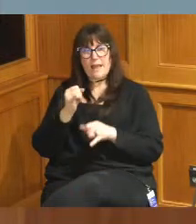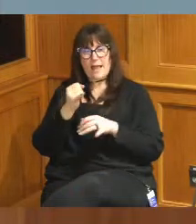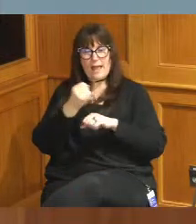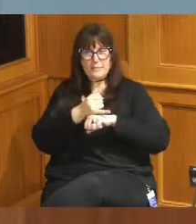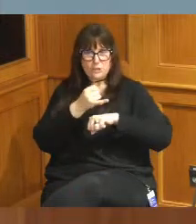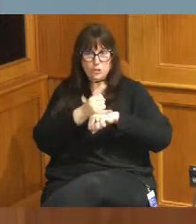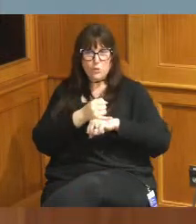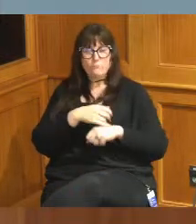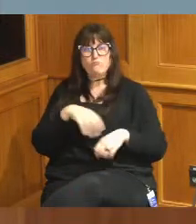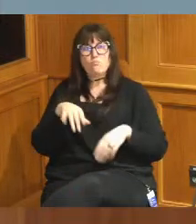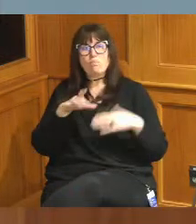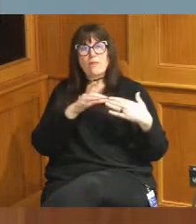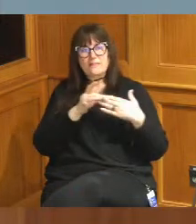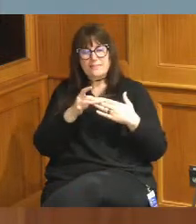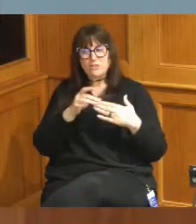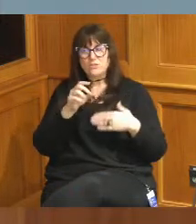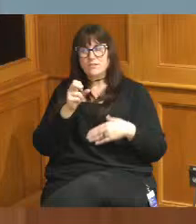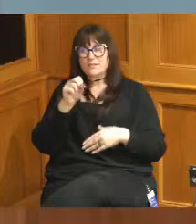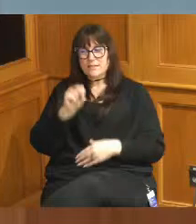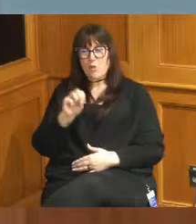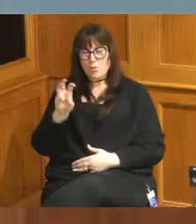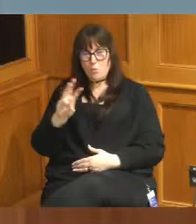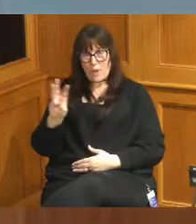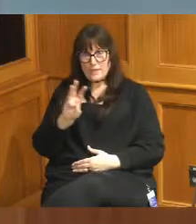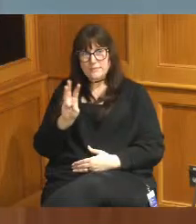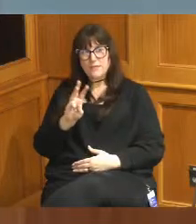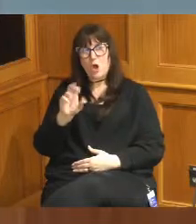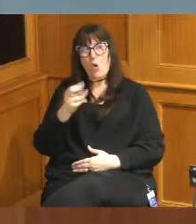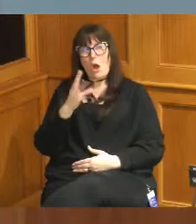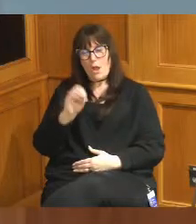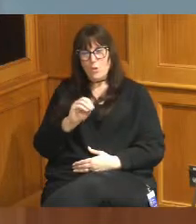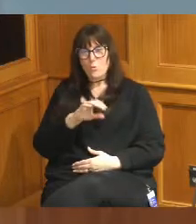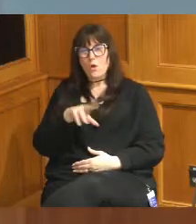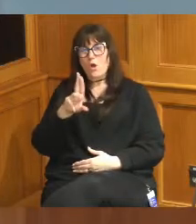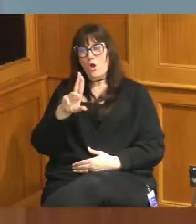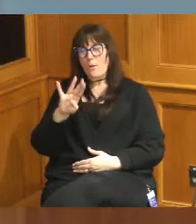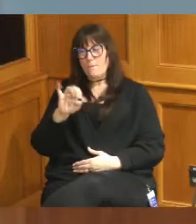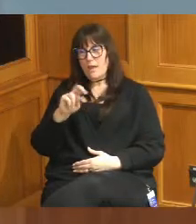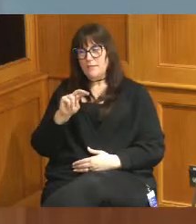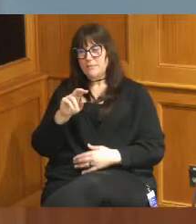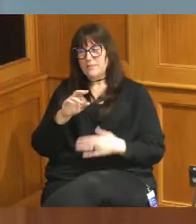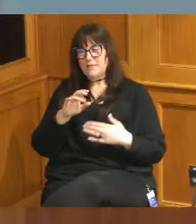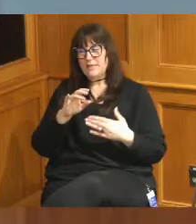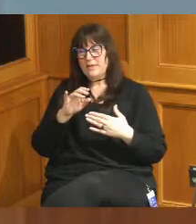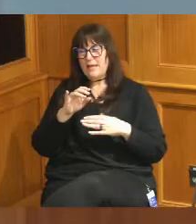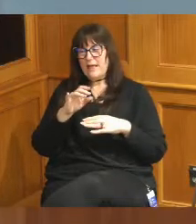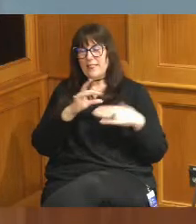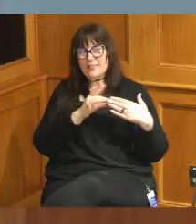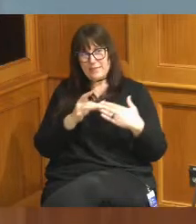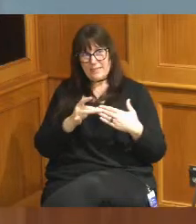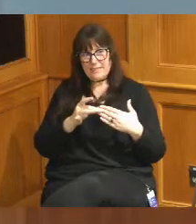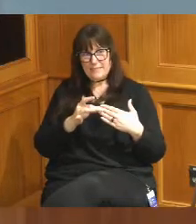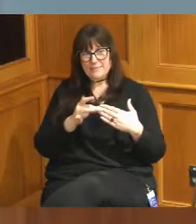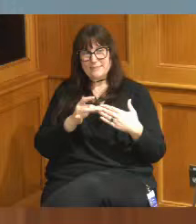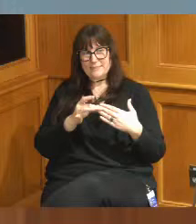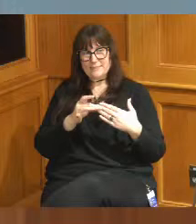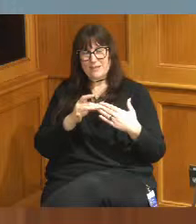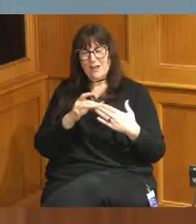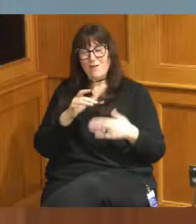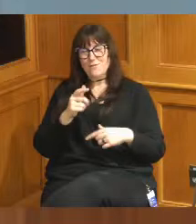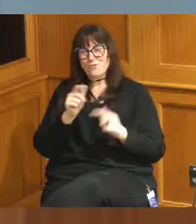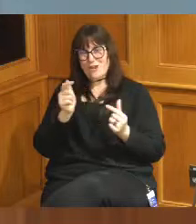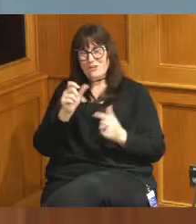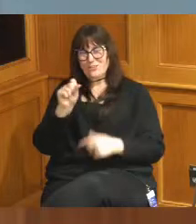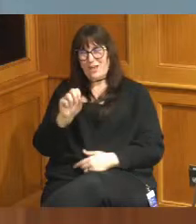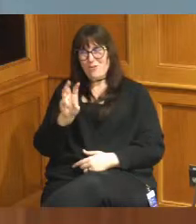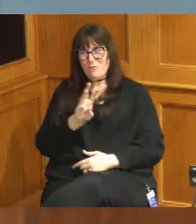Leaders Council of Southwest Ohio, Urban Land Institute Fellowship, Urban League Young Professionals of Greater Southwest